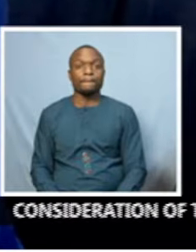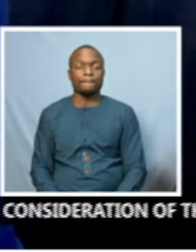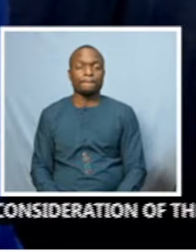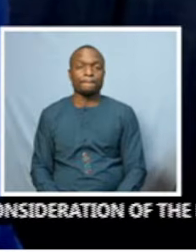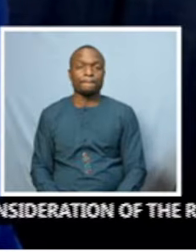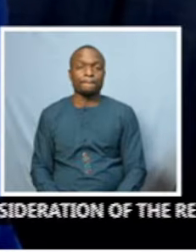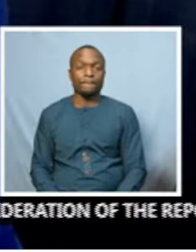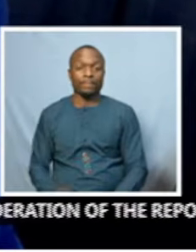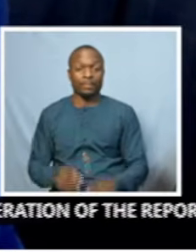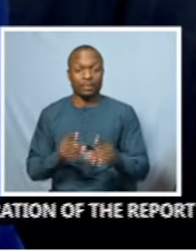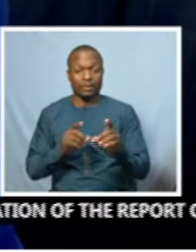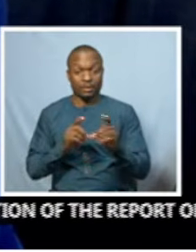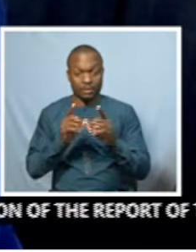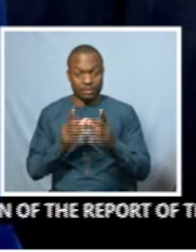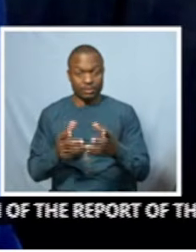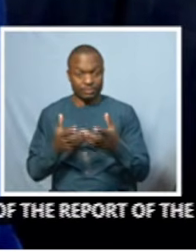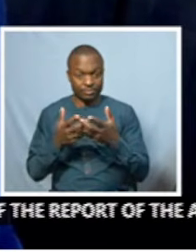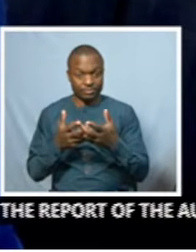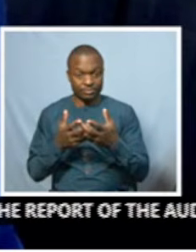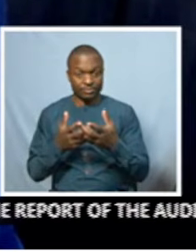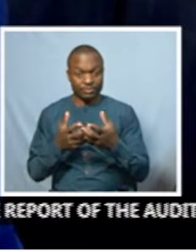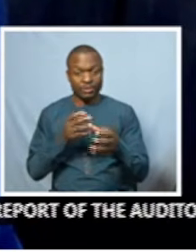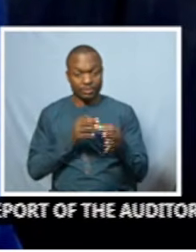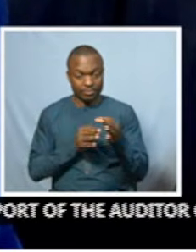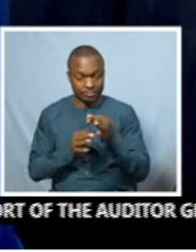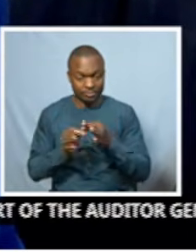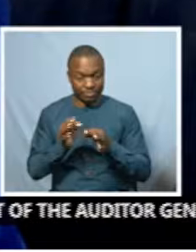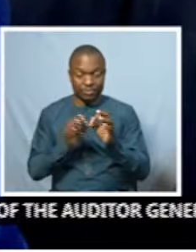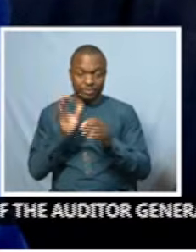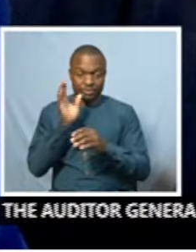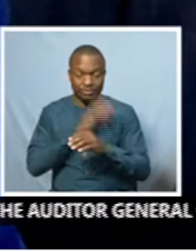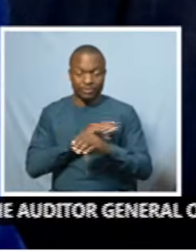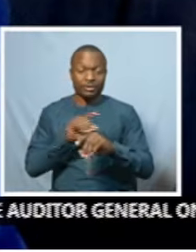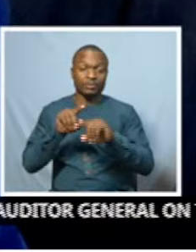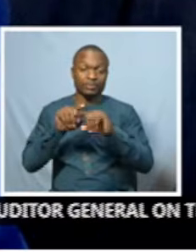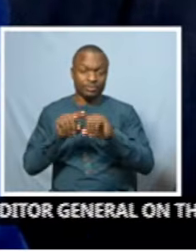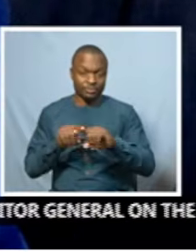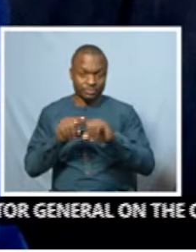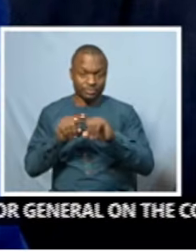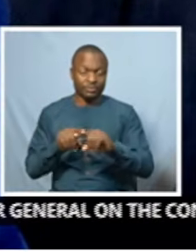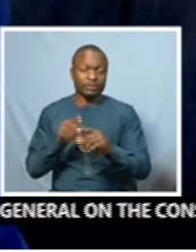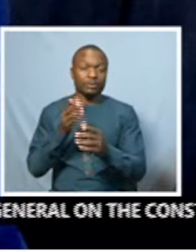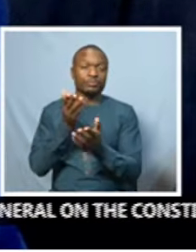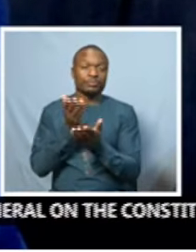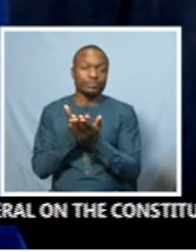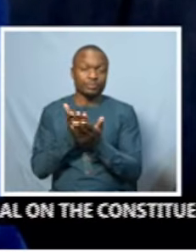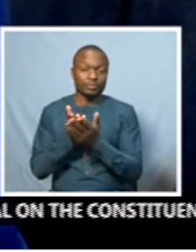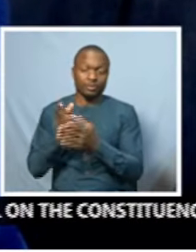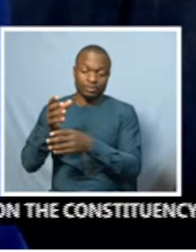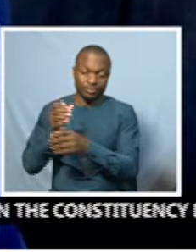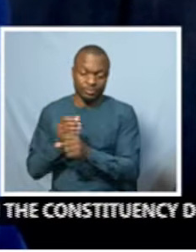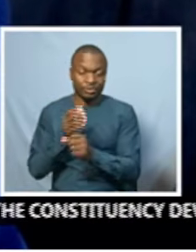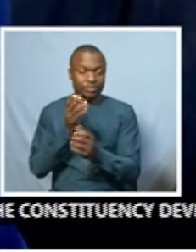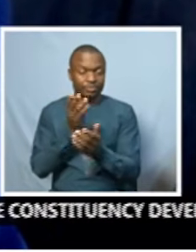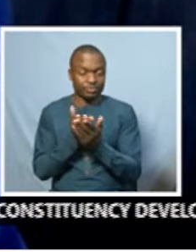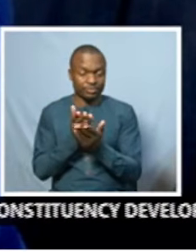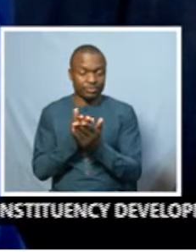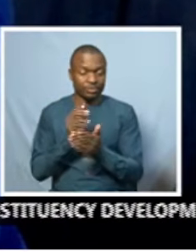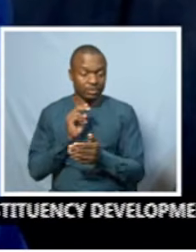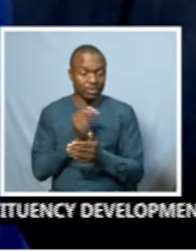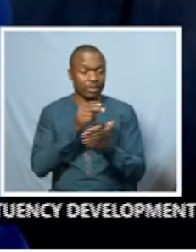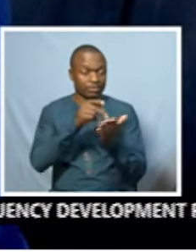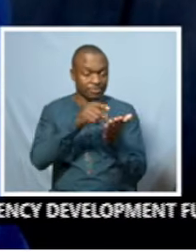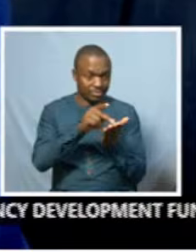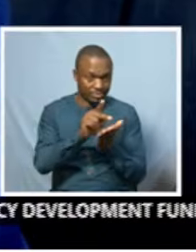the director engineering, it's dependent on claims. When we receive claims, that's when we